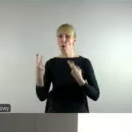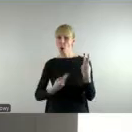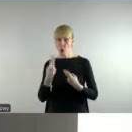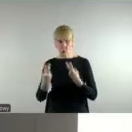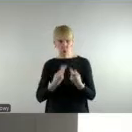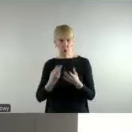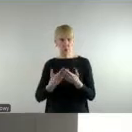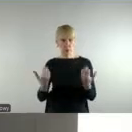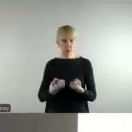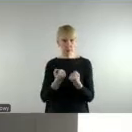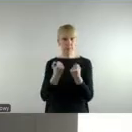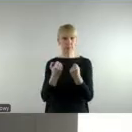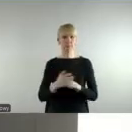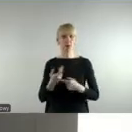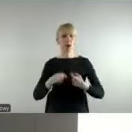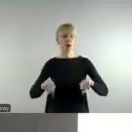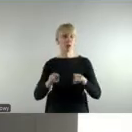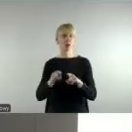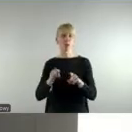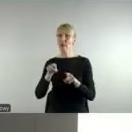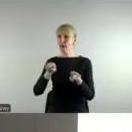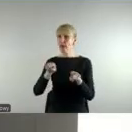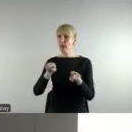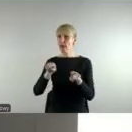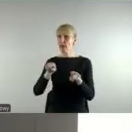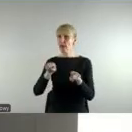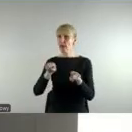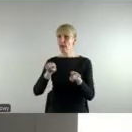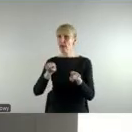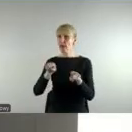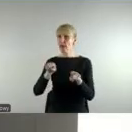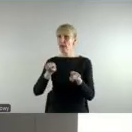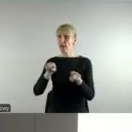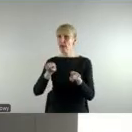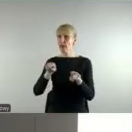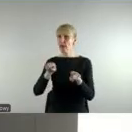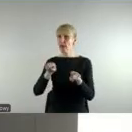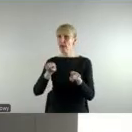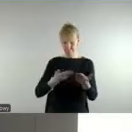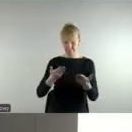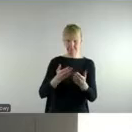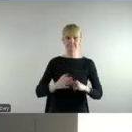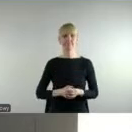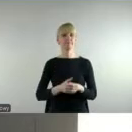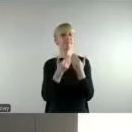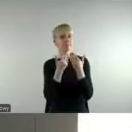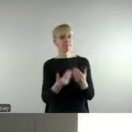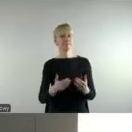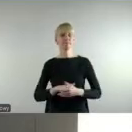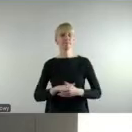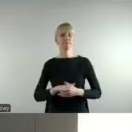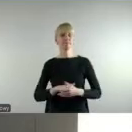Seeking funds for further implementation and sharing this with others. Thank you very much for your